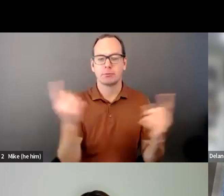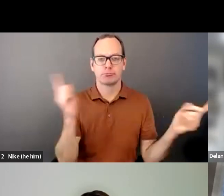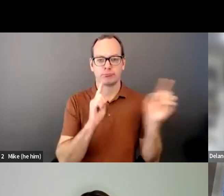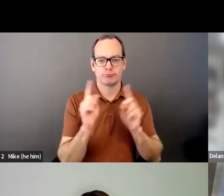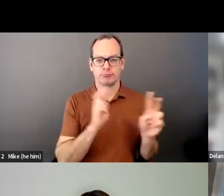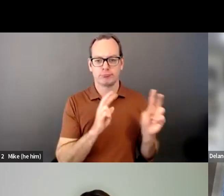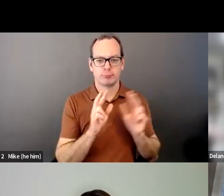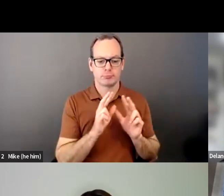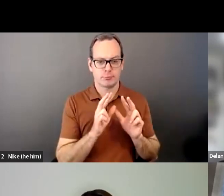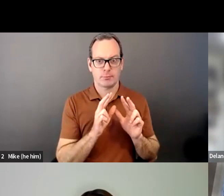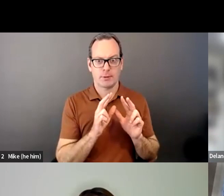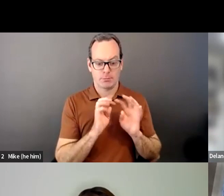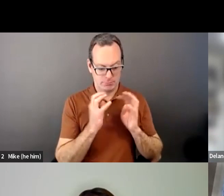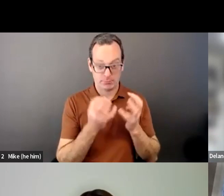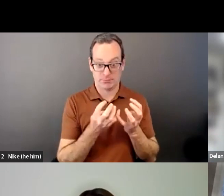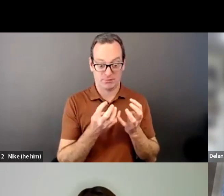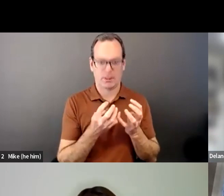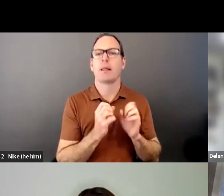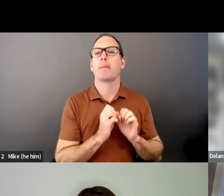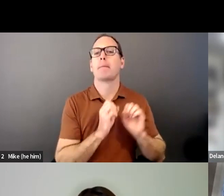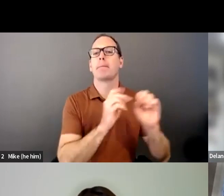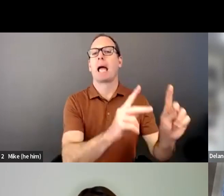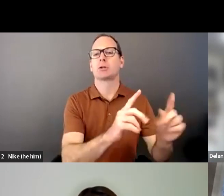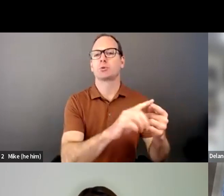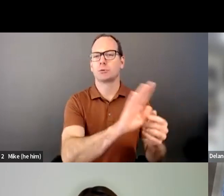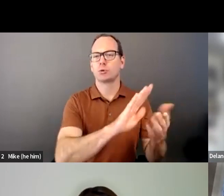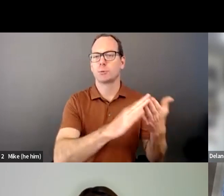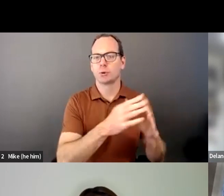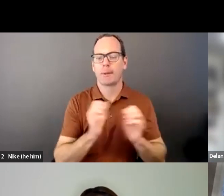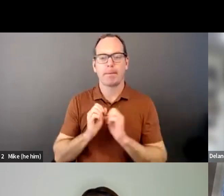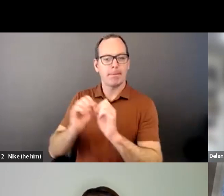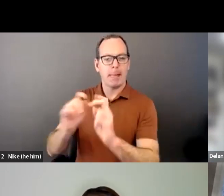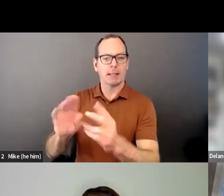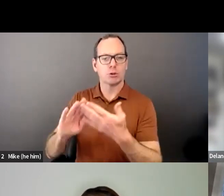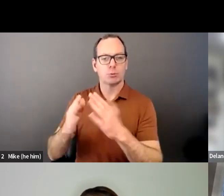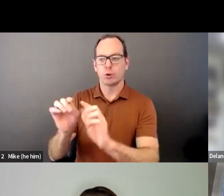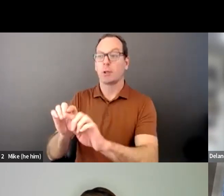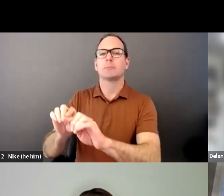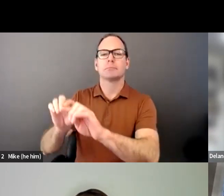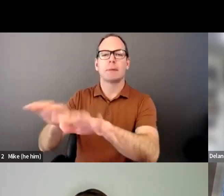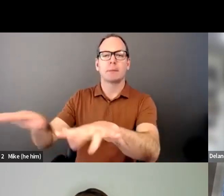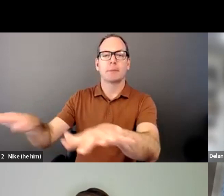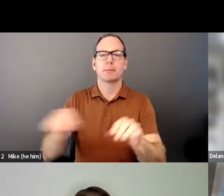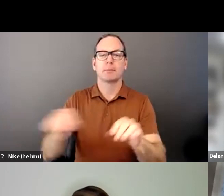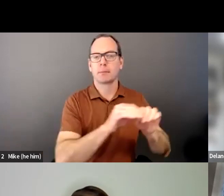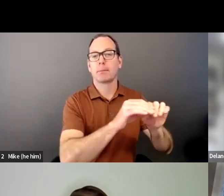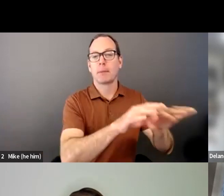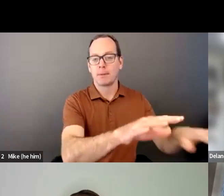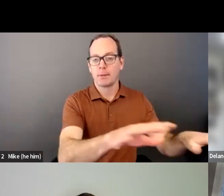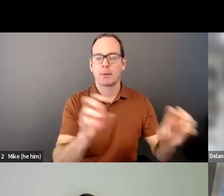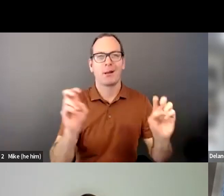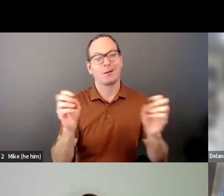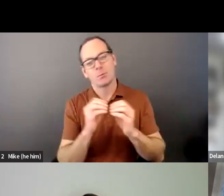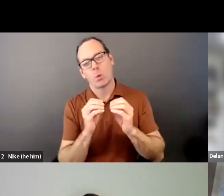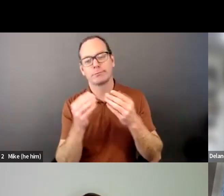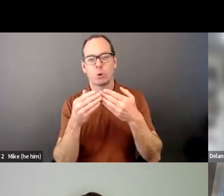that back to the community and talk about what we were doing and how they could be involved. And we found that opened up a lot of doors. We did a lot of presentations and we went to a